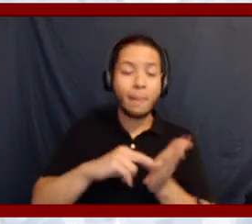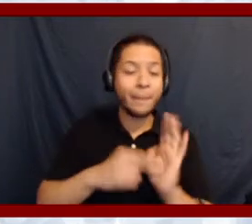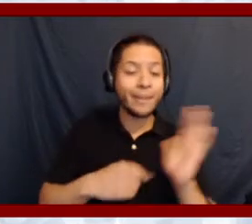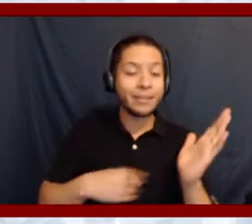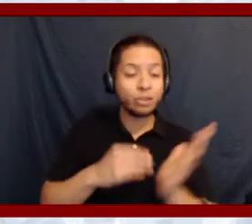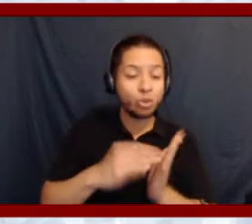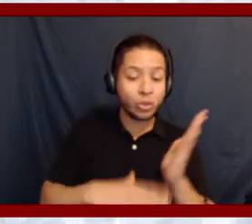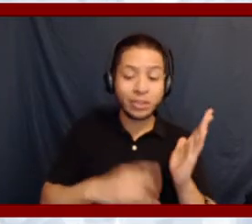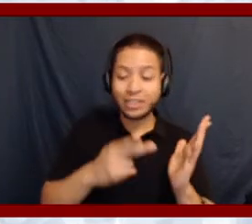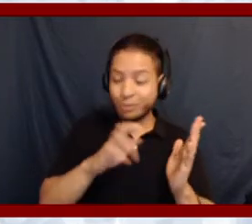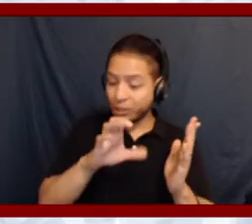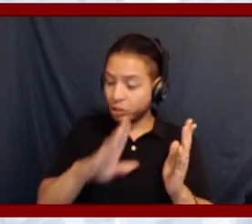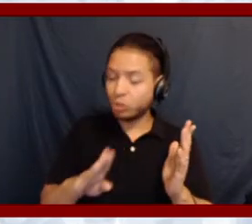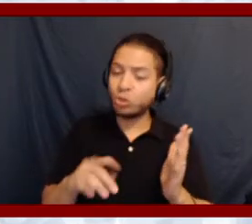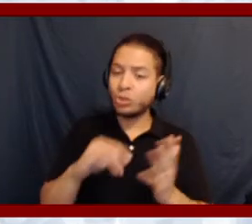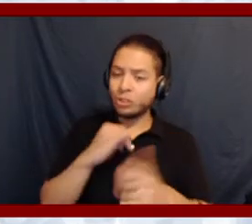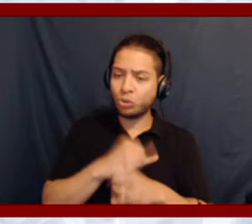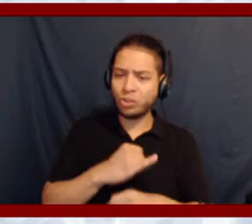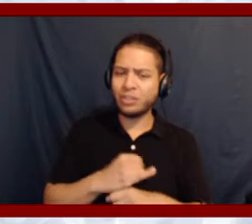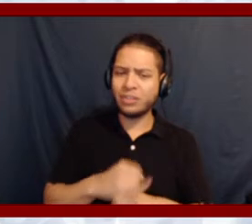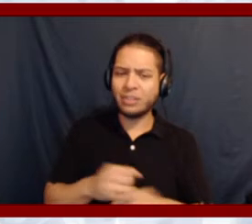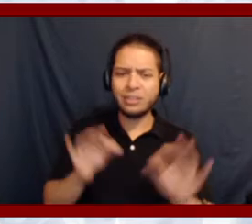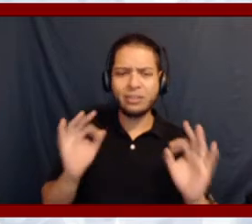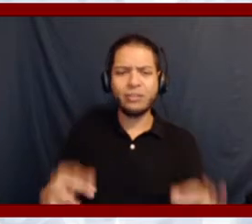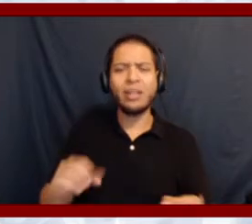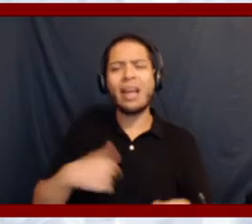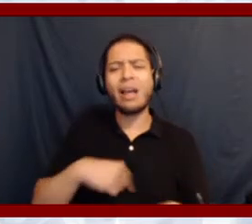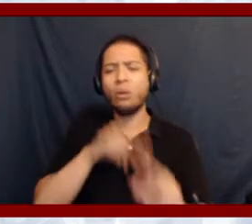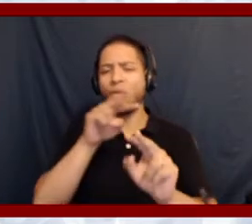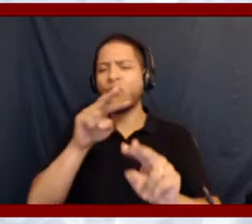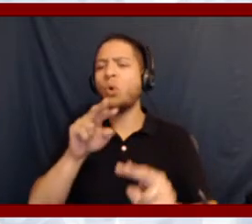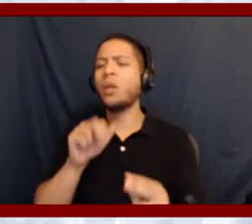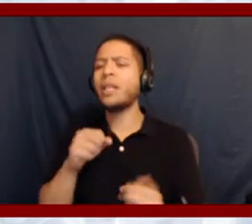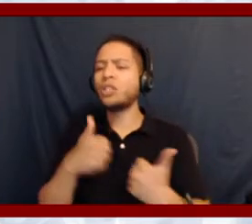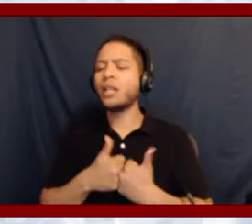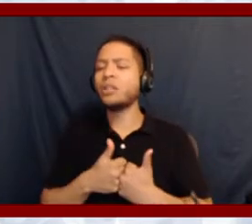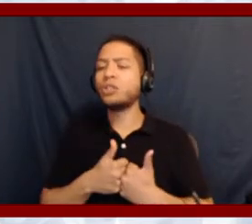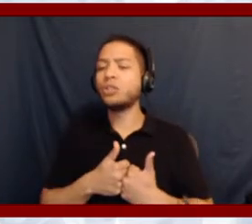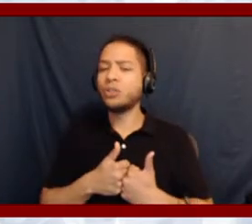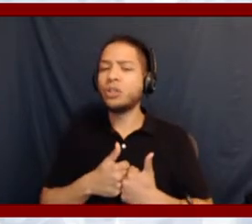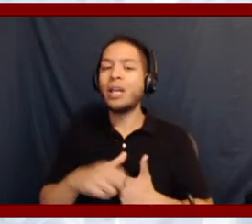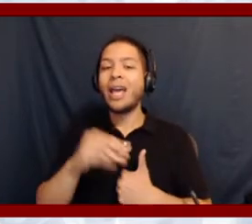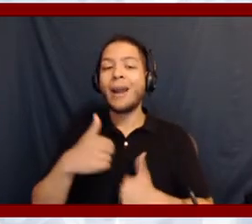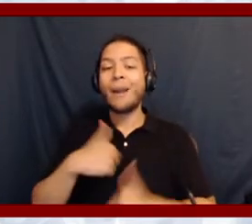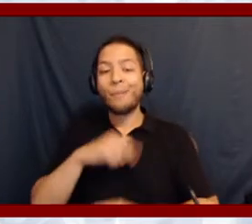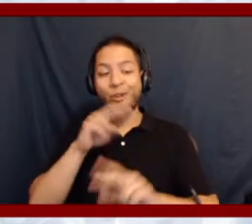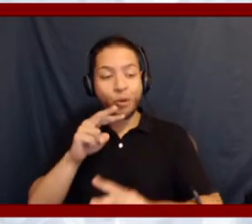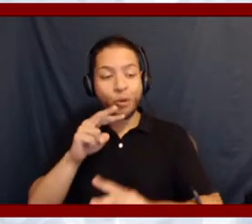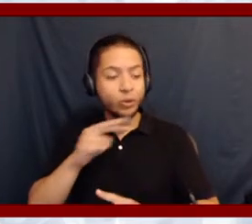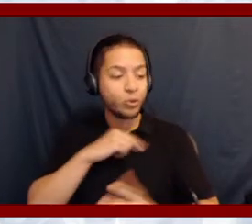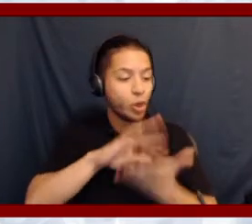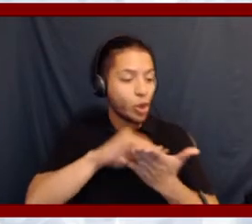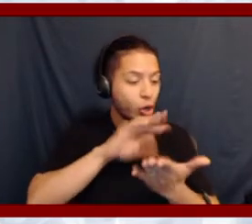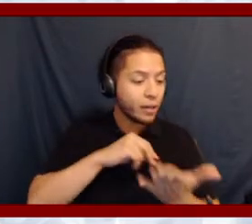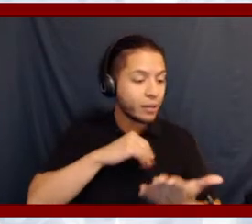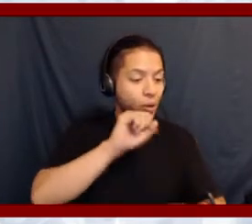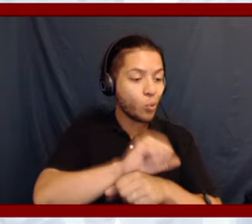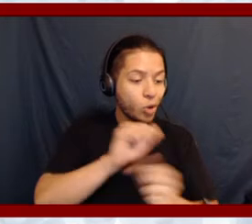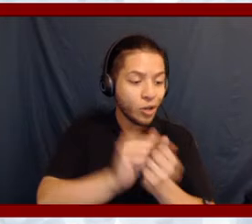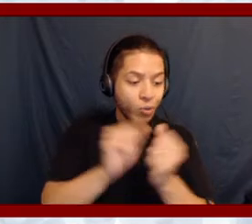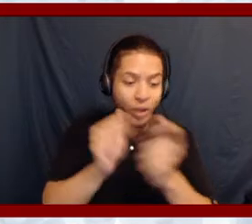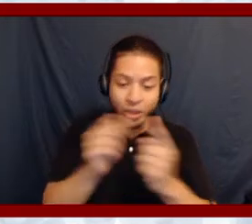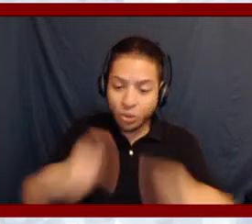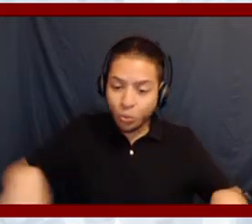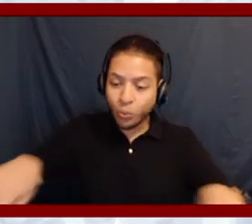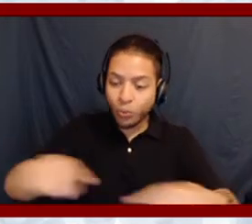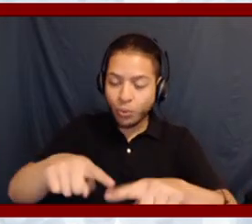institutions. So I look forward to that challenge. And I look forward to learning and working with you to make this happen.